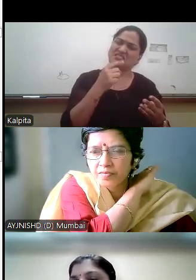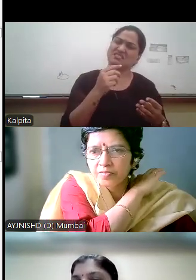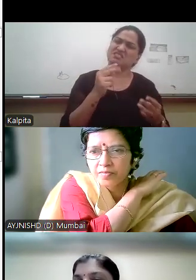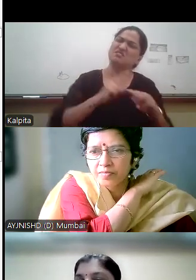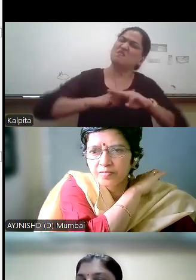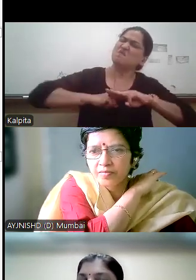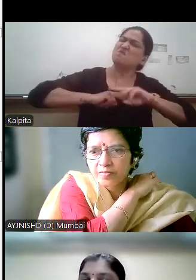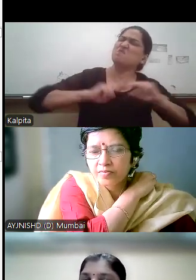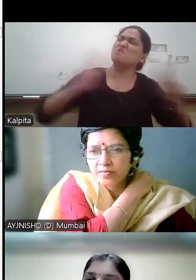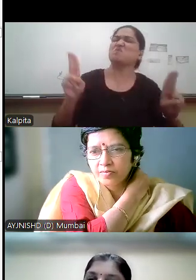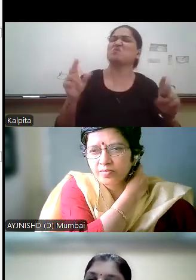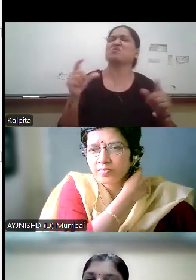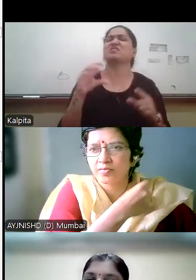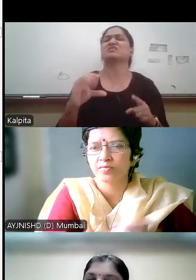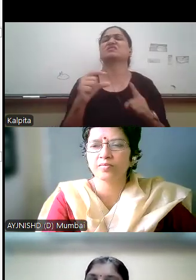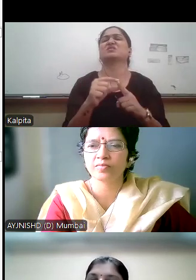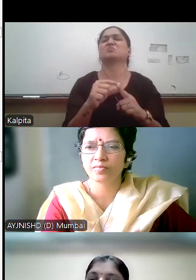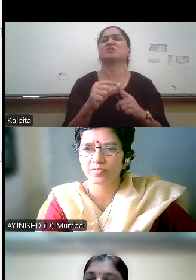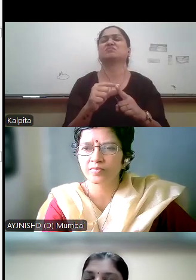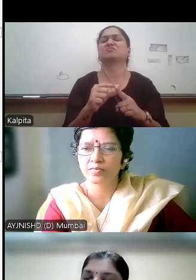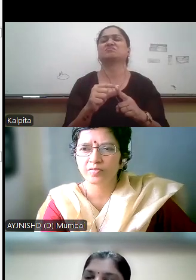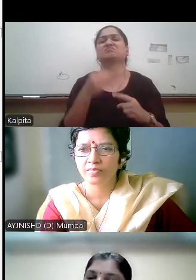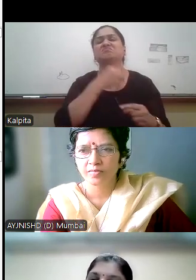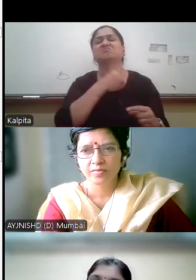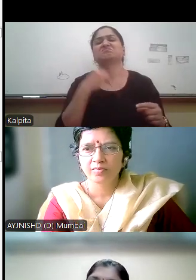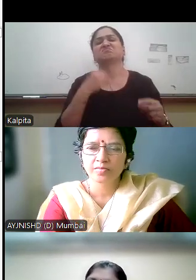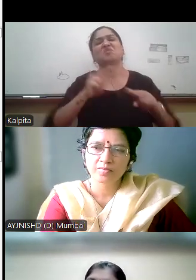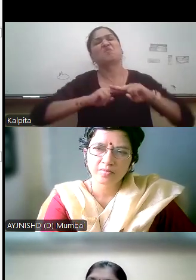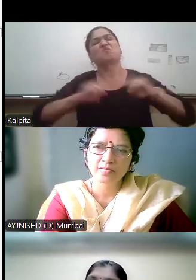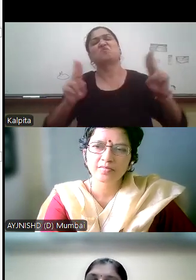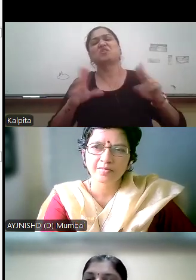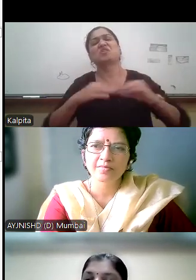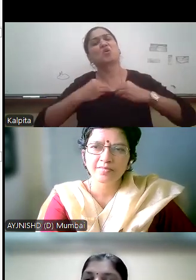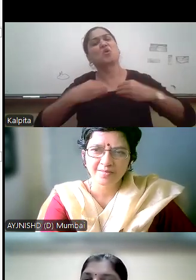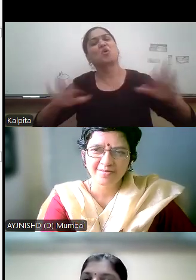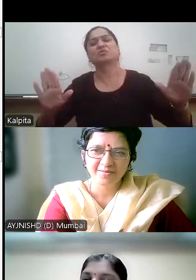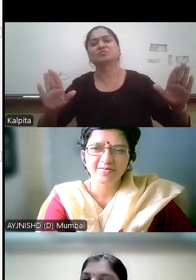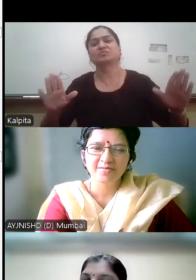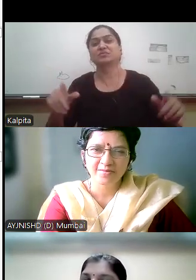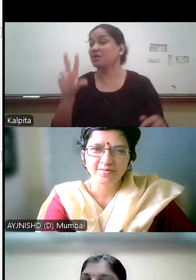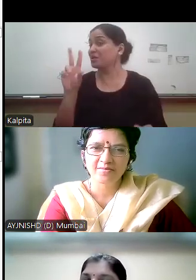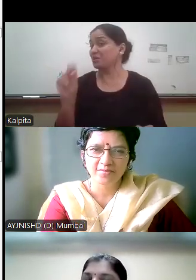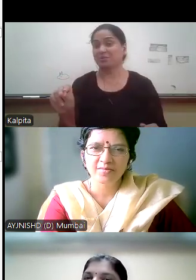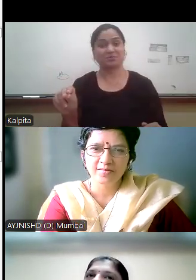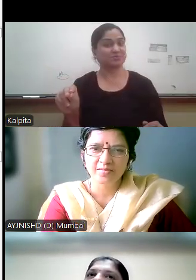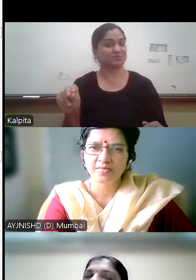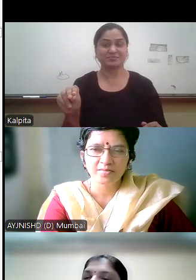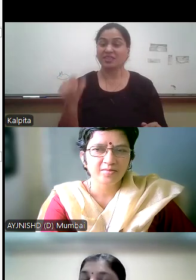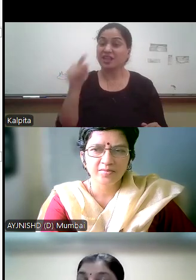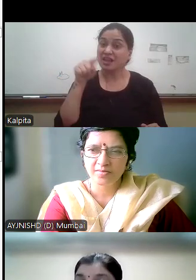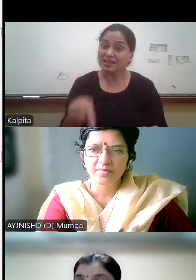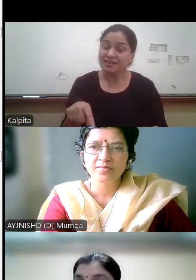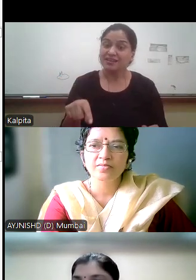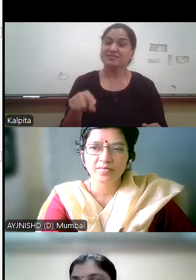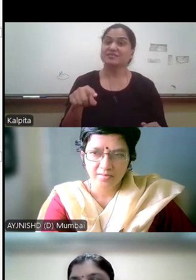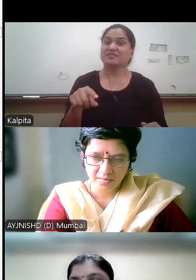to the quacks, they say, okay, take these medicines for 6 months and it will be absolutely fine. No, it's a neurodevelopmental disorder. There has